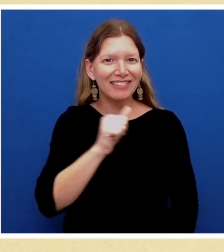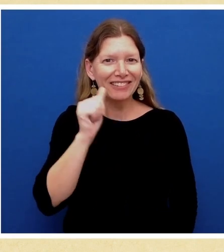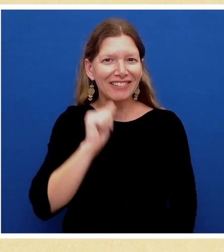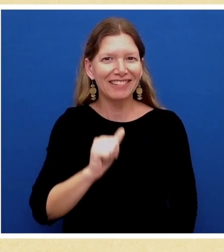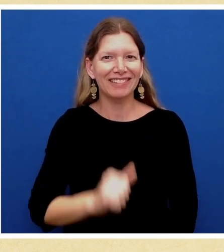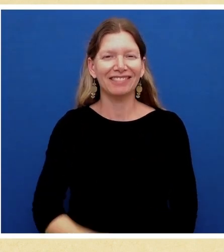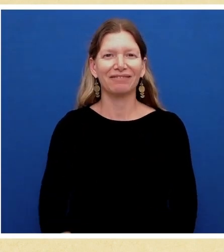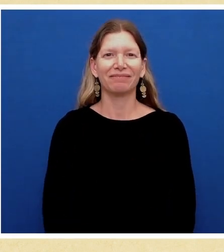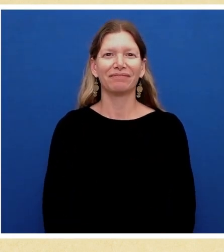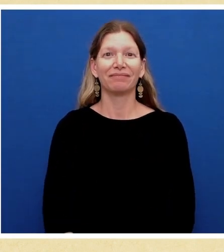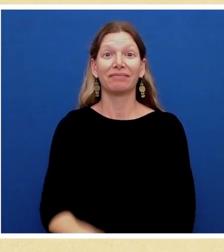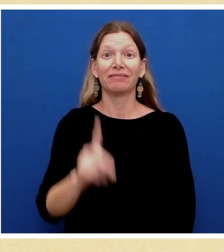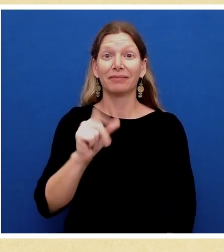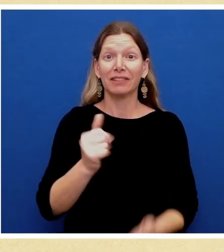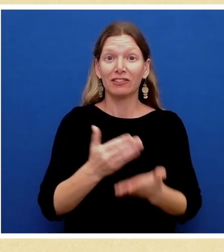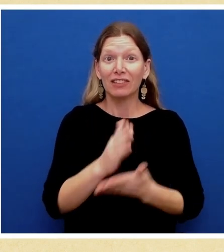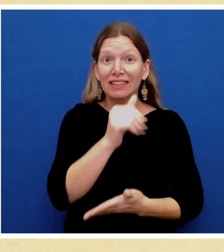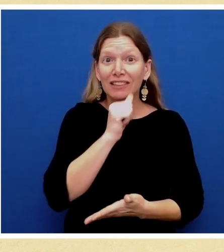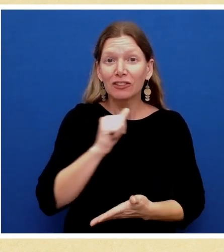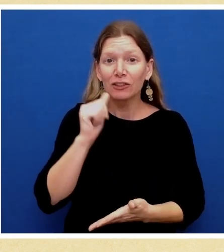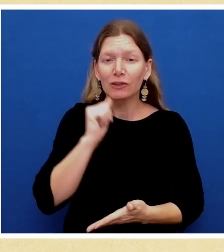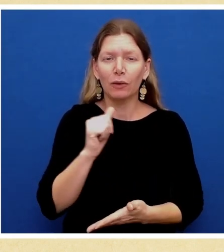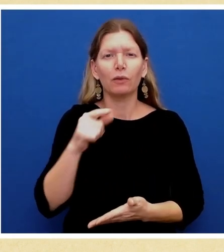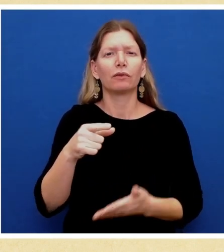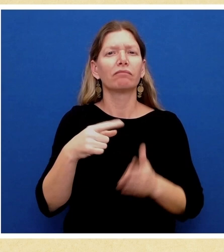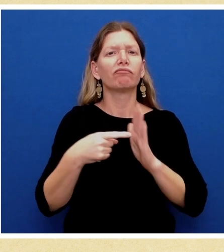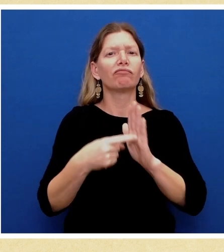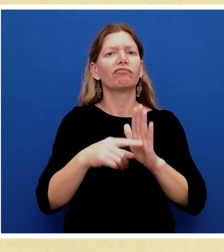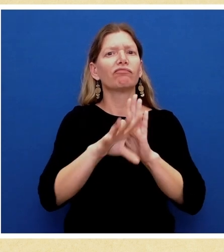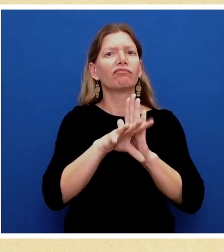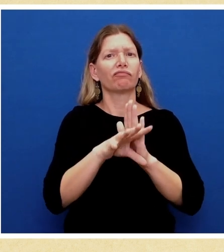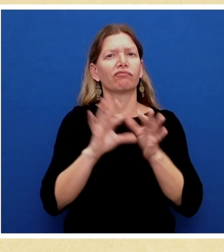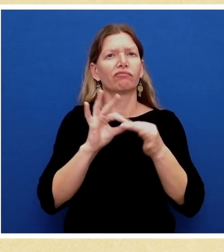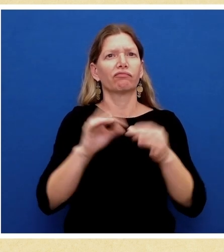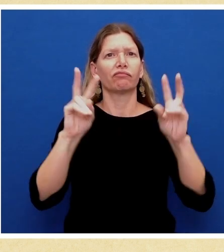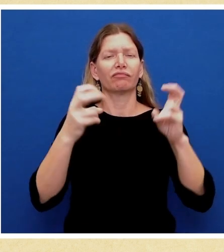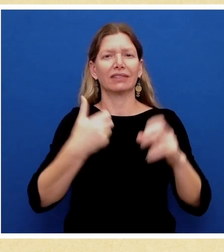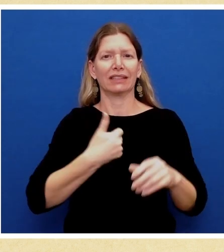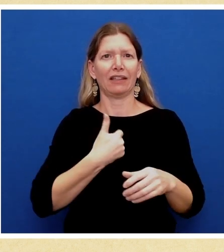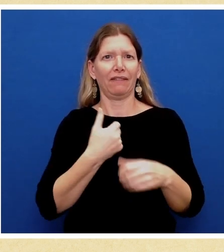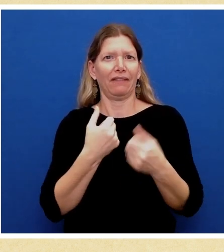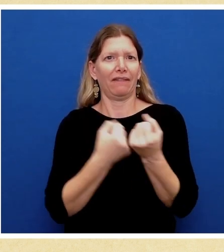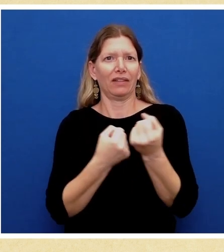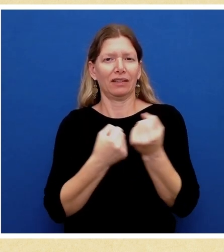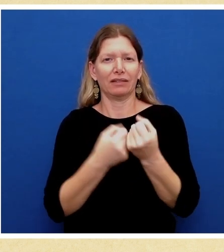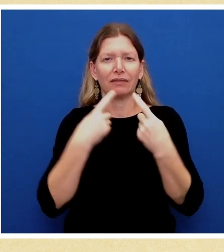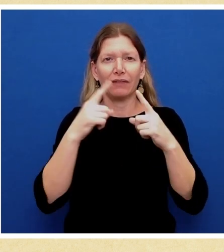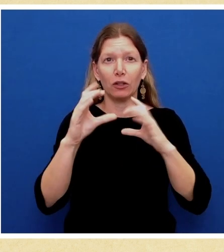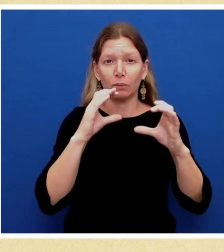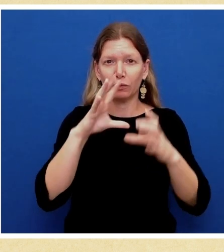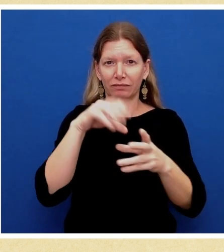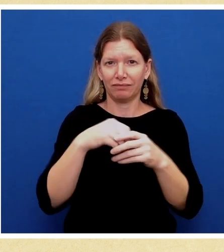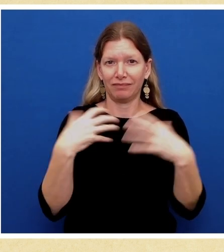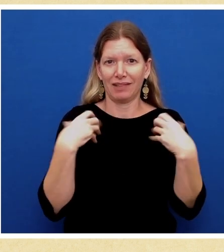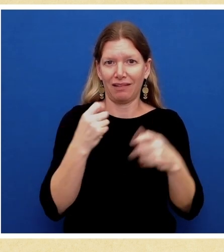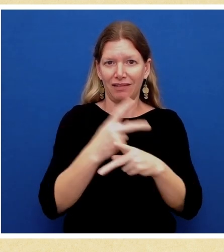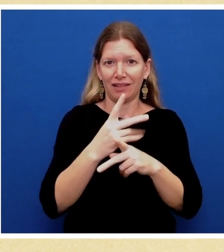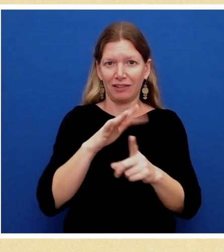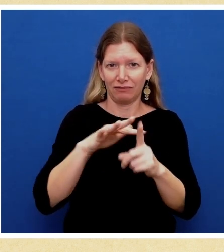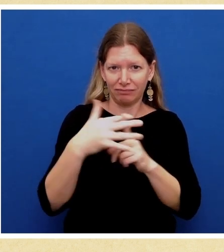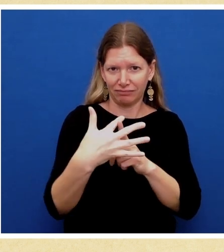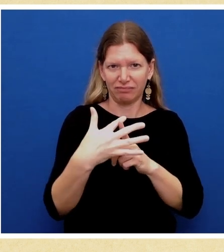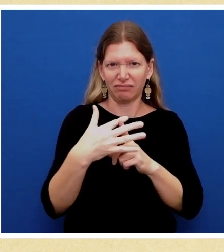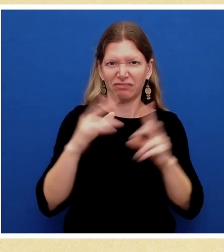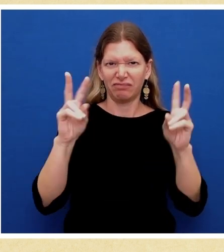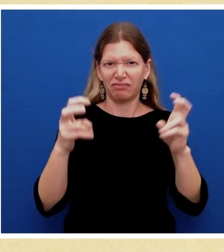Disability Rights Arizona. Disability Rights Arizona presents self-advocacy and effective communication in healthcare